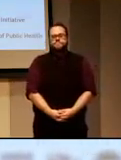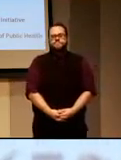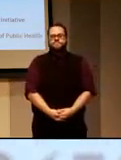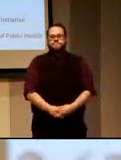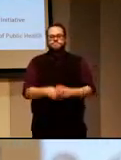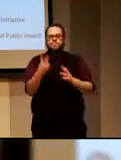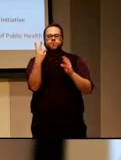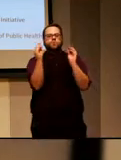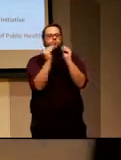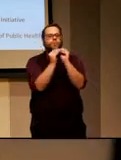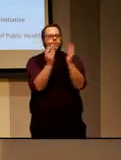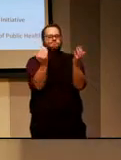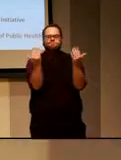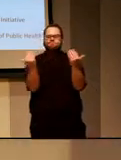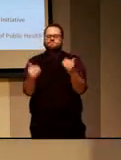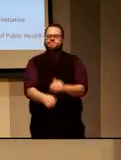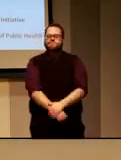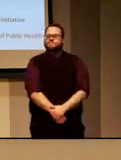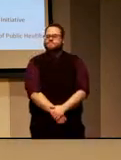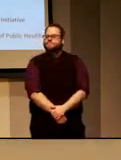I'll take two more.